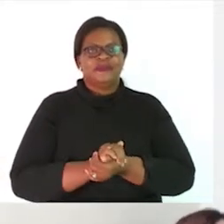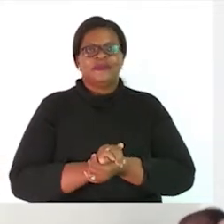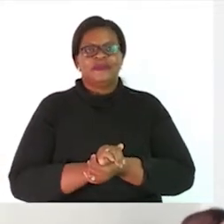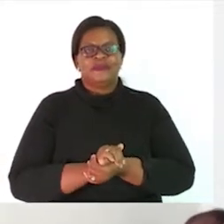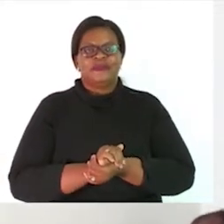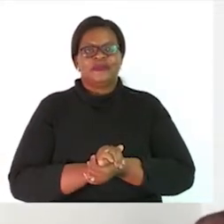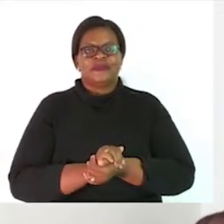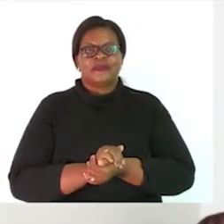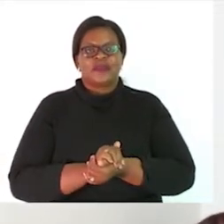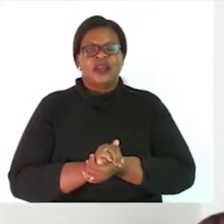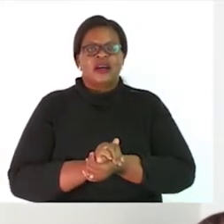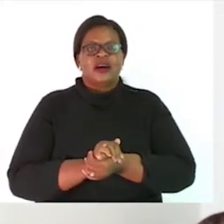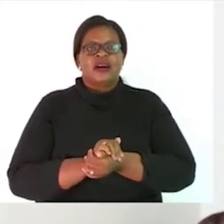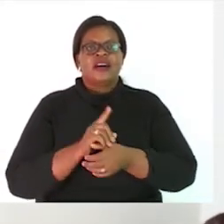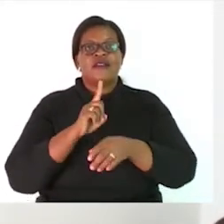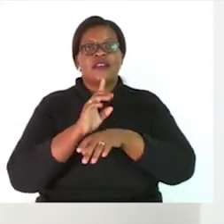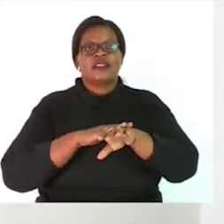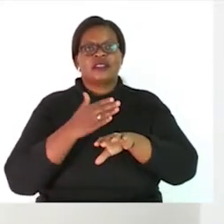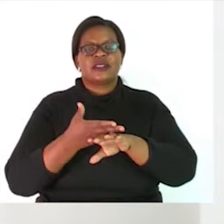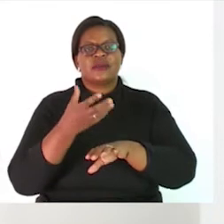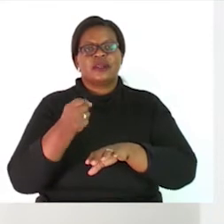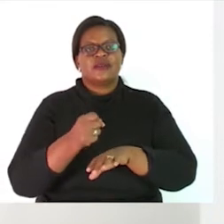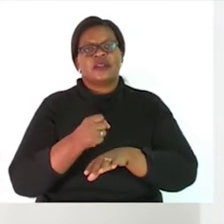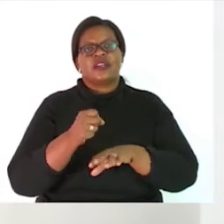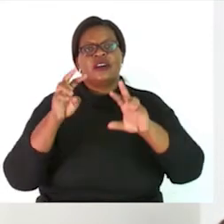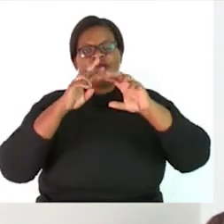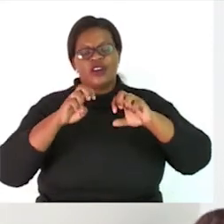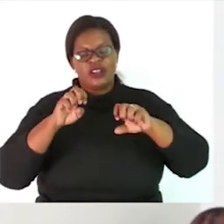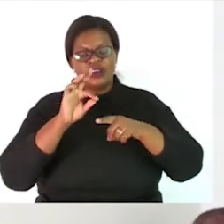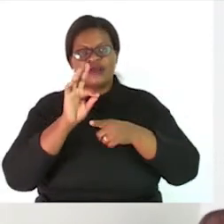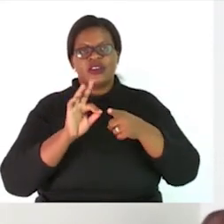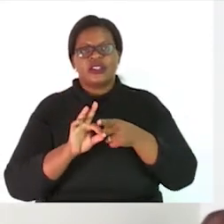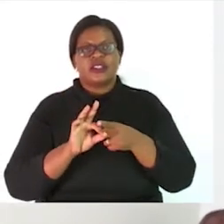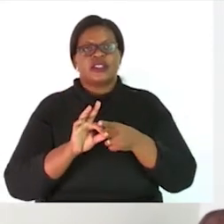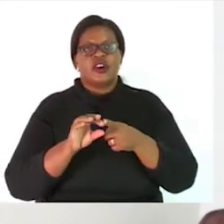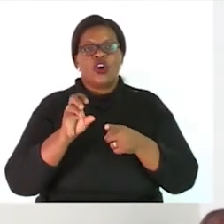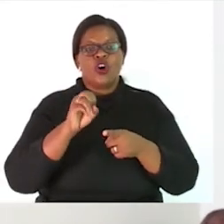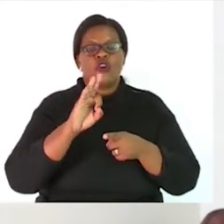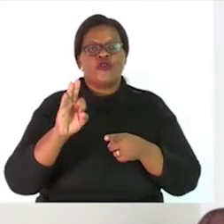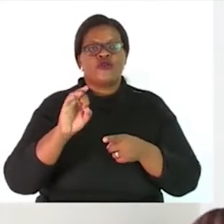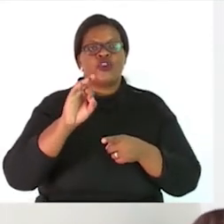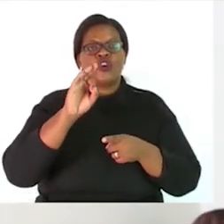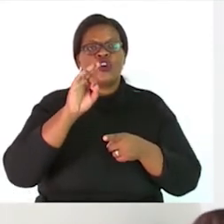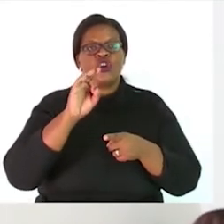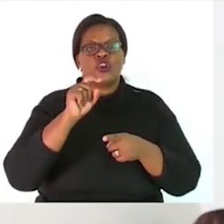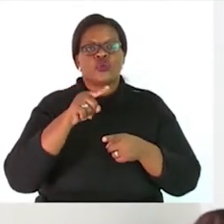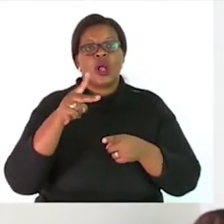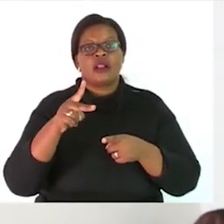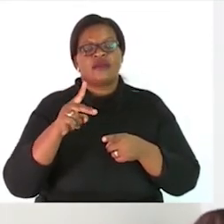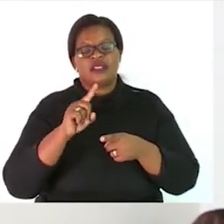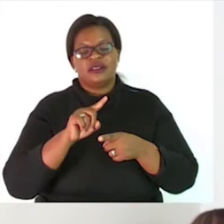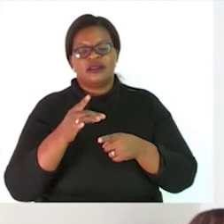the first example, we have find the factors of 12 and 18. So my